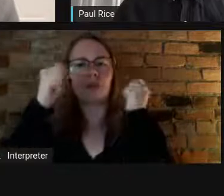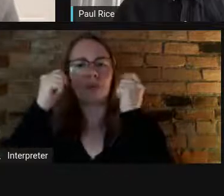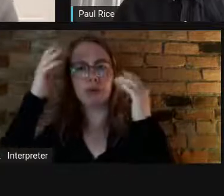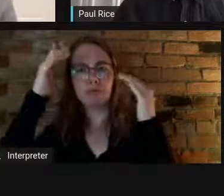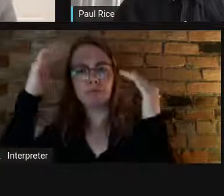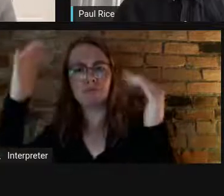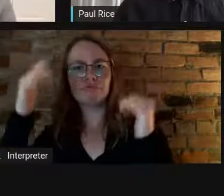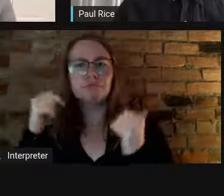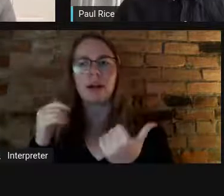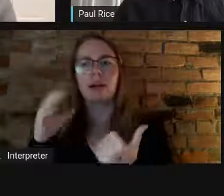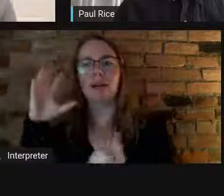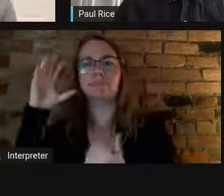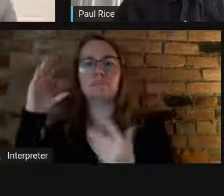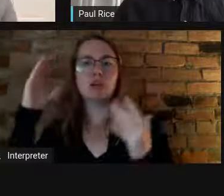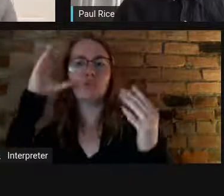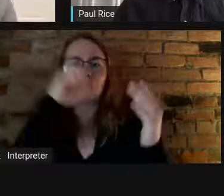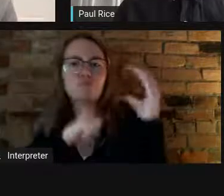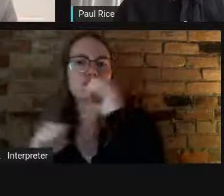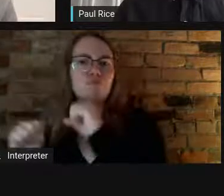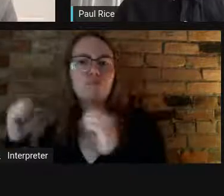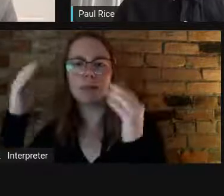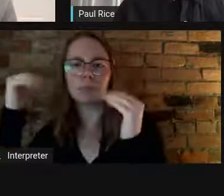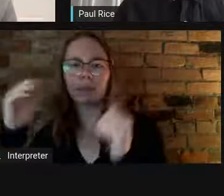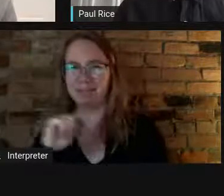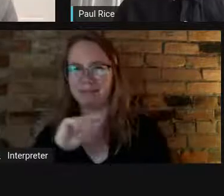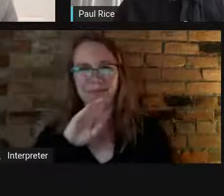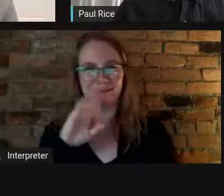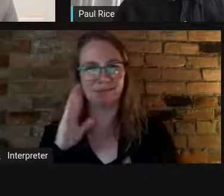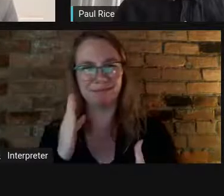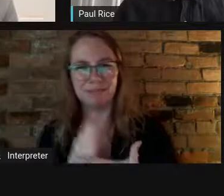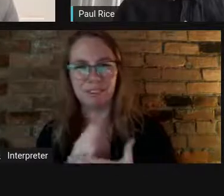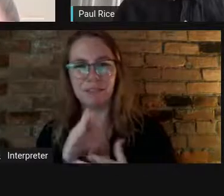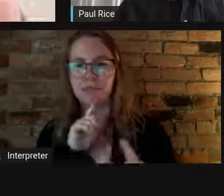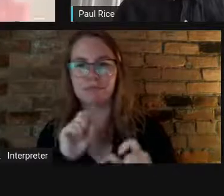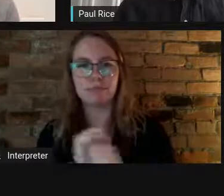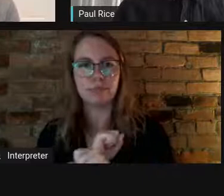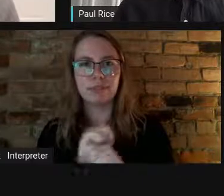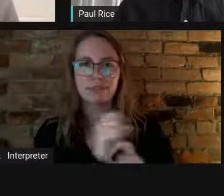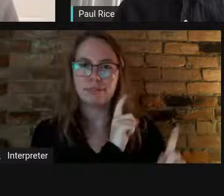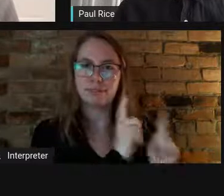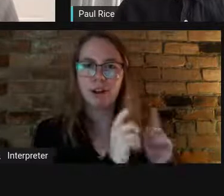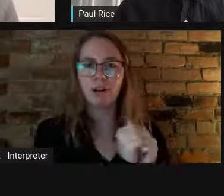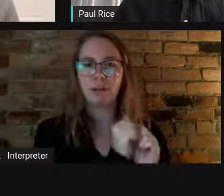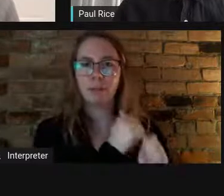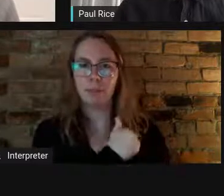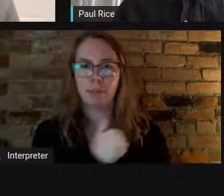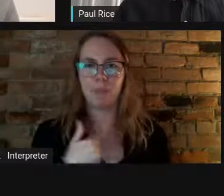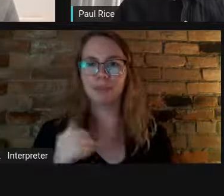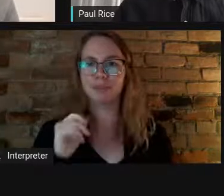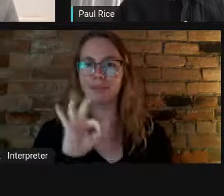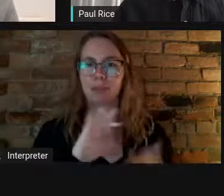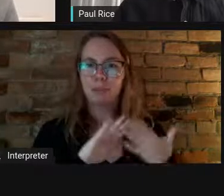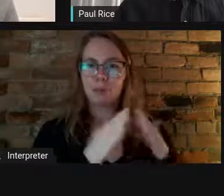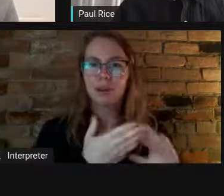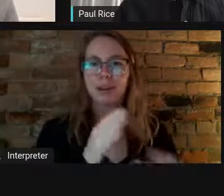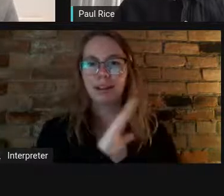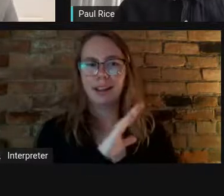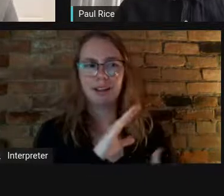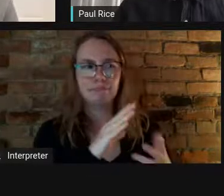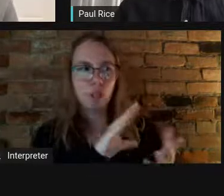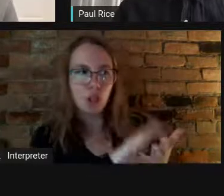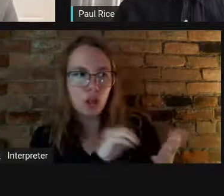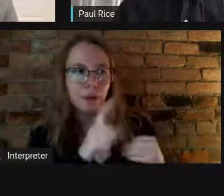generalizations, but they weren't actually talking to members of our community and finding out about their lives. So that was really